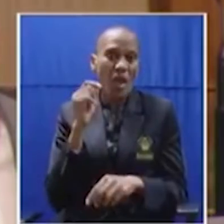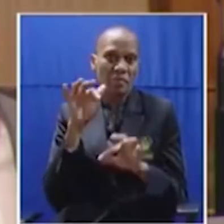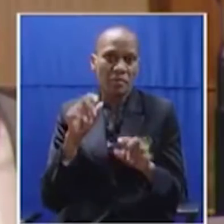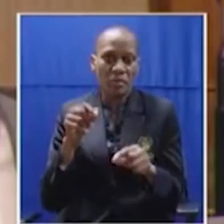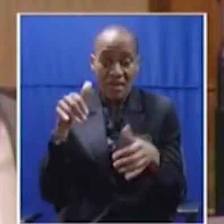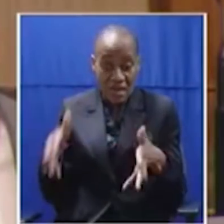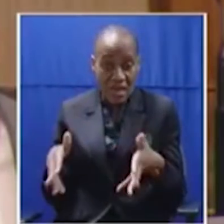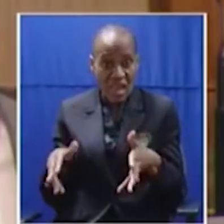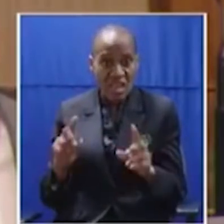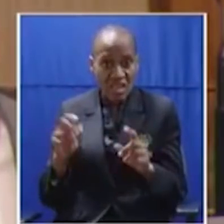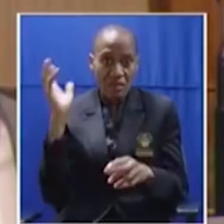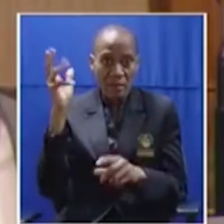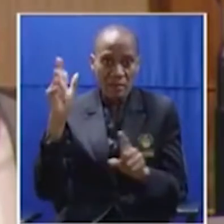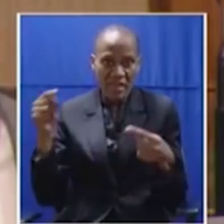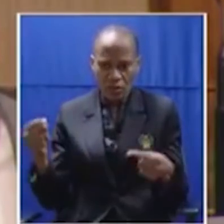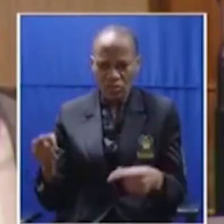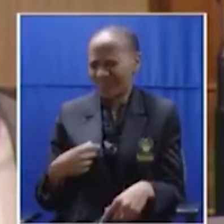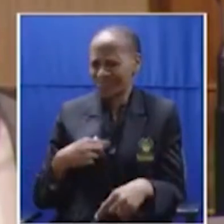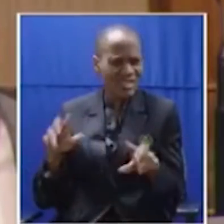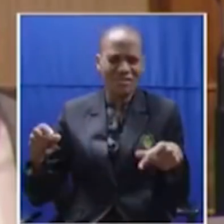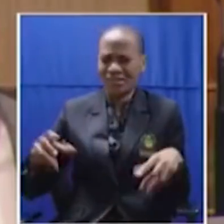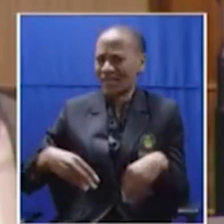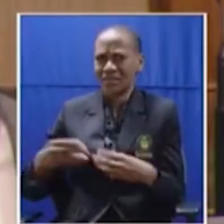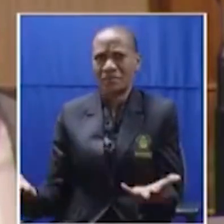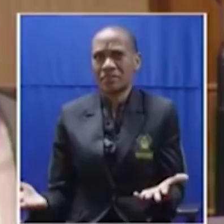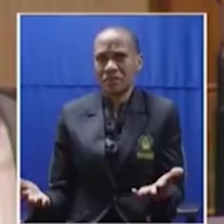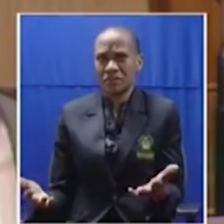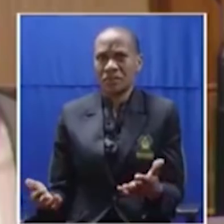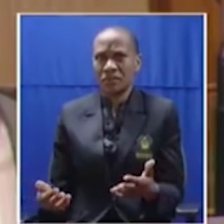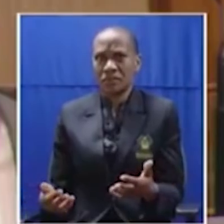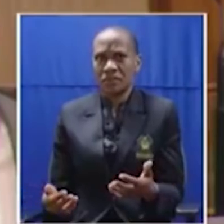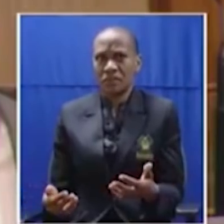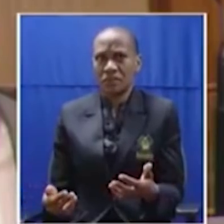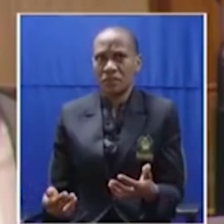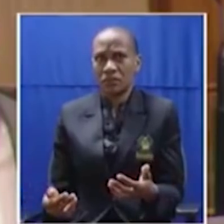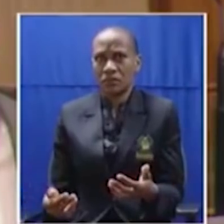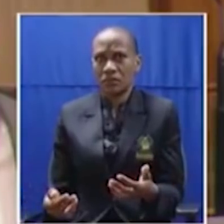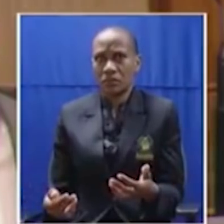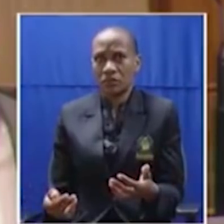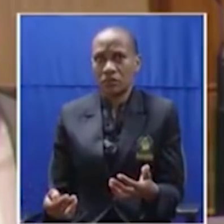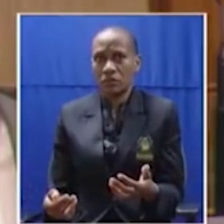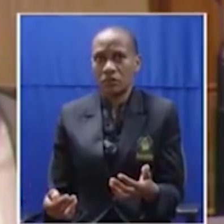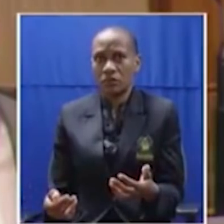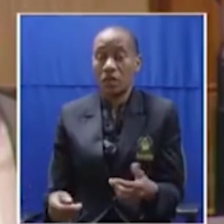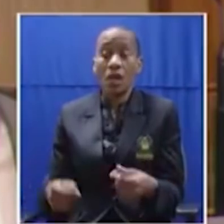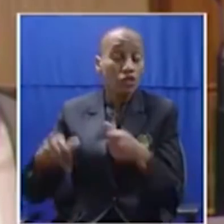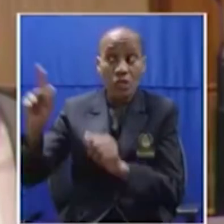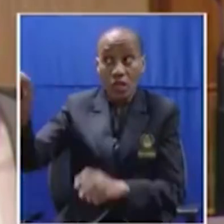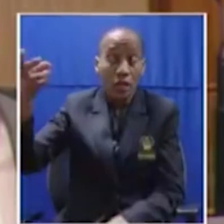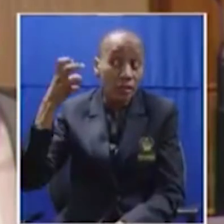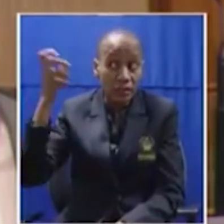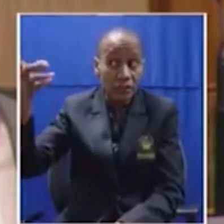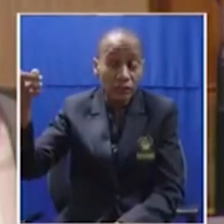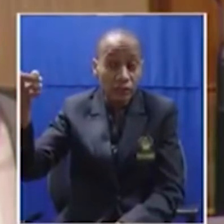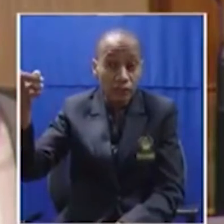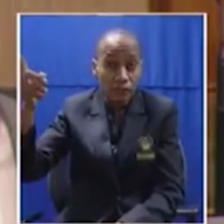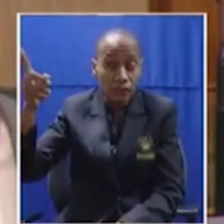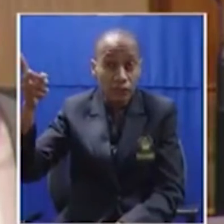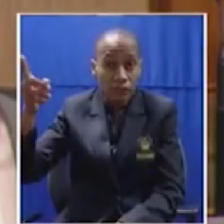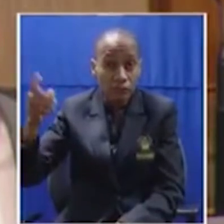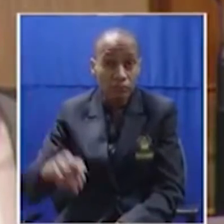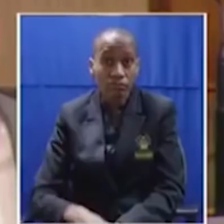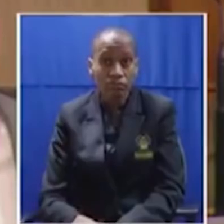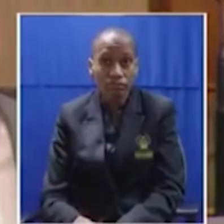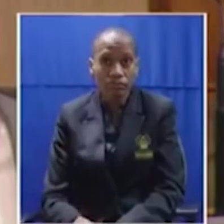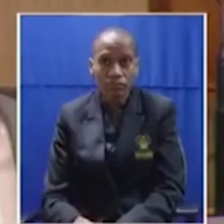Honourable Member. We cannot. Honourable Member. And listen, Honourable House Chair. Can you finish